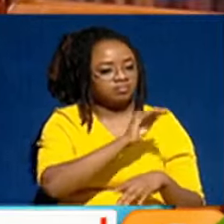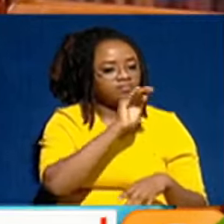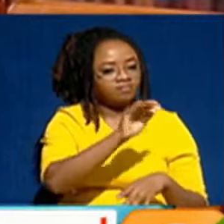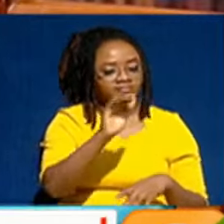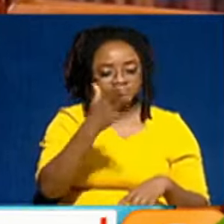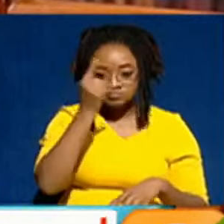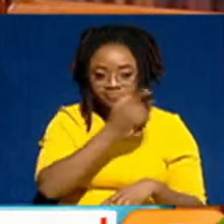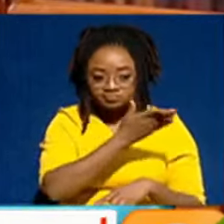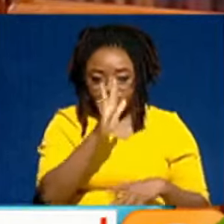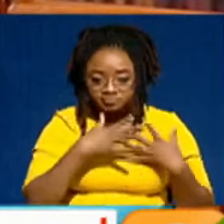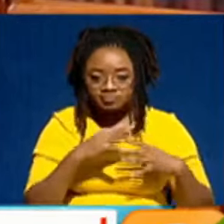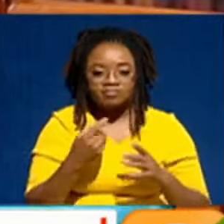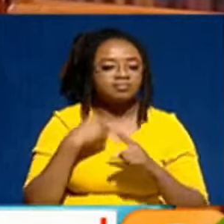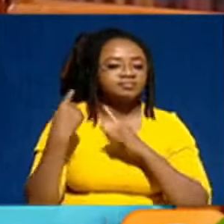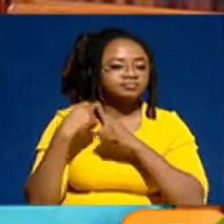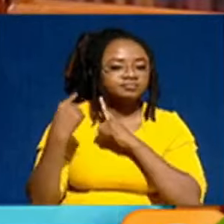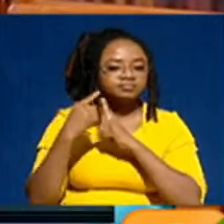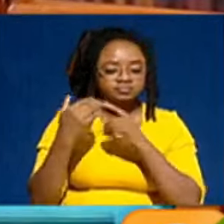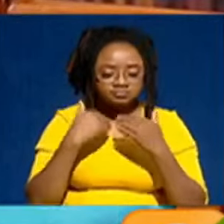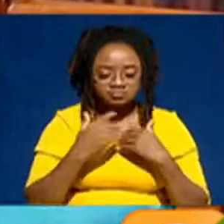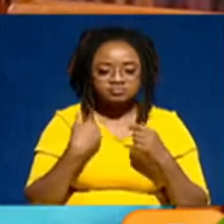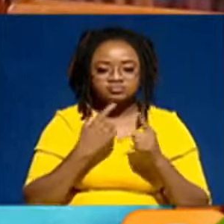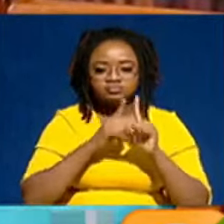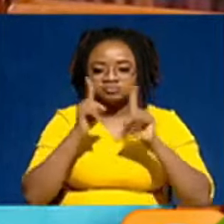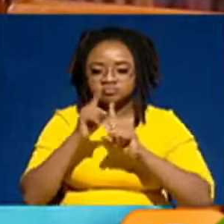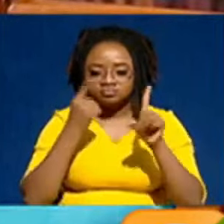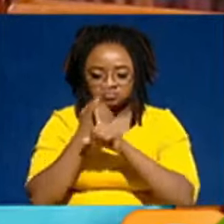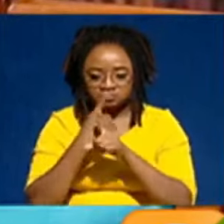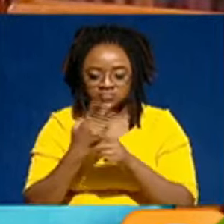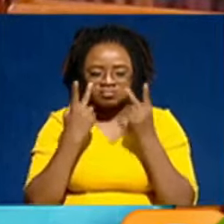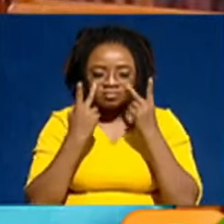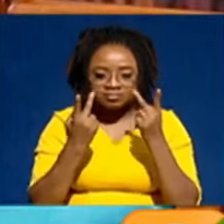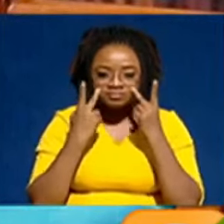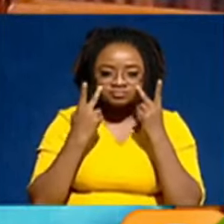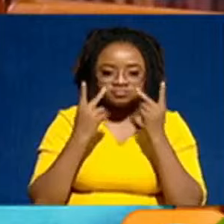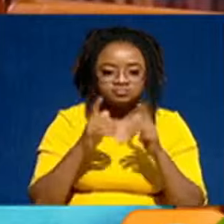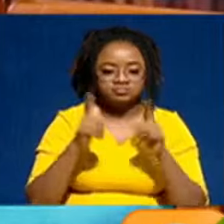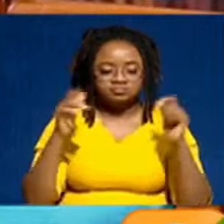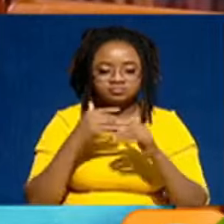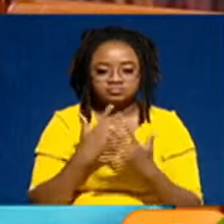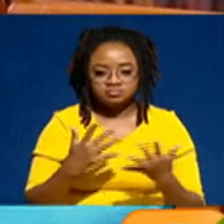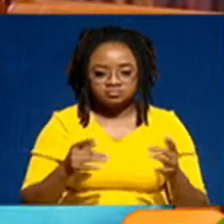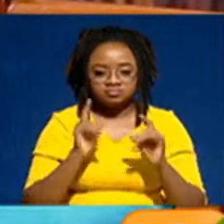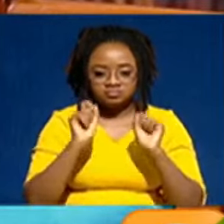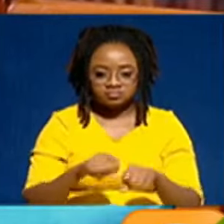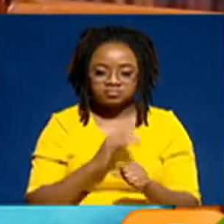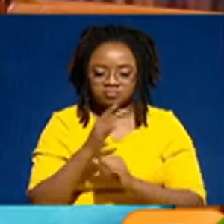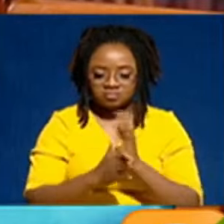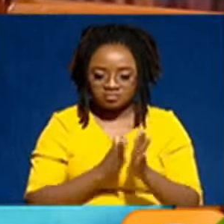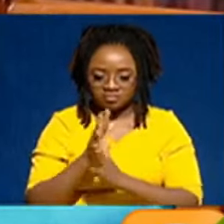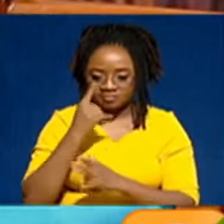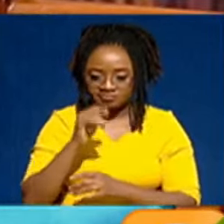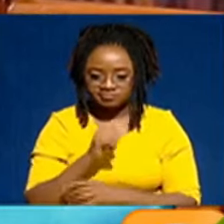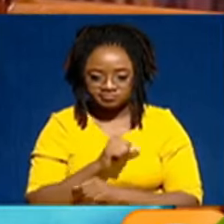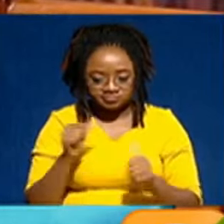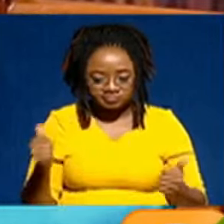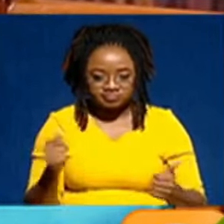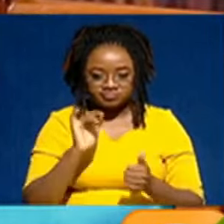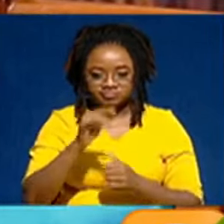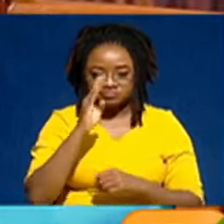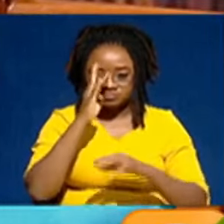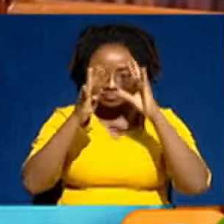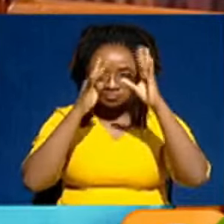people who've also traveled the world. They've seen great things out there and they're able to bring it back. And at AK, we push what we call the Jeunam Jengo Initiative,